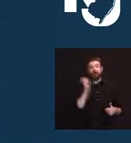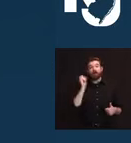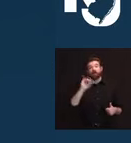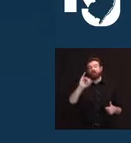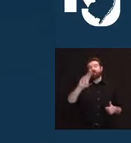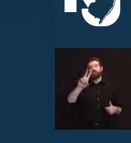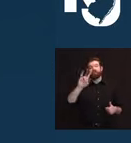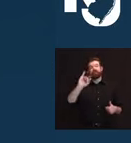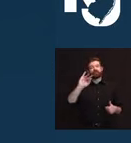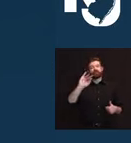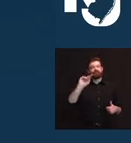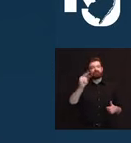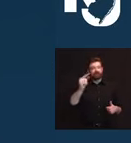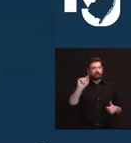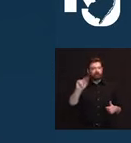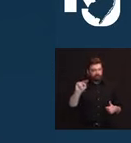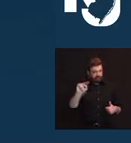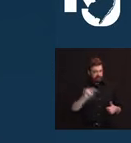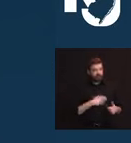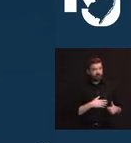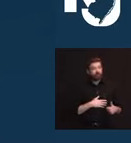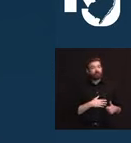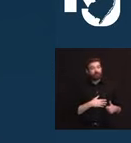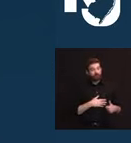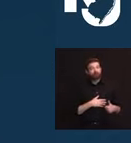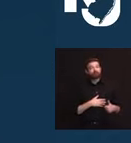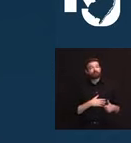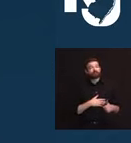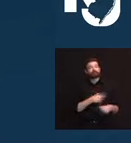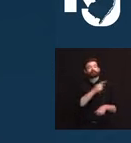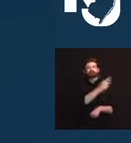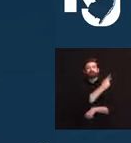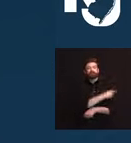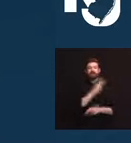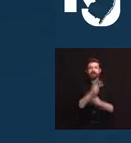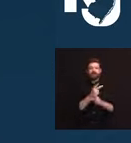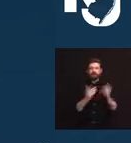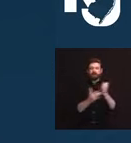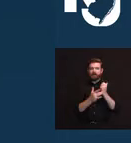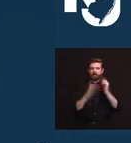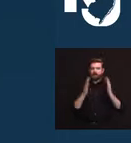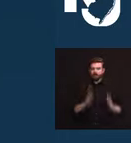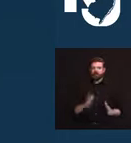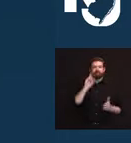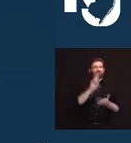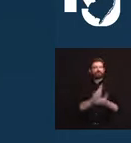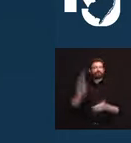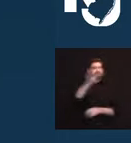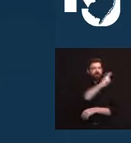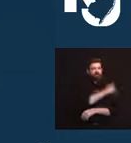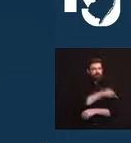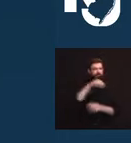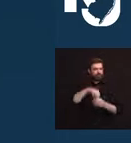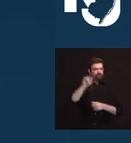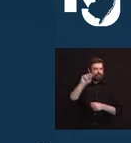patient care technician at University Hospital in Newark, and Obina was only 42 years